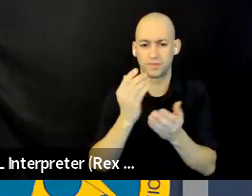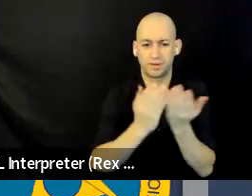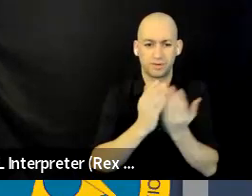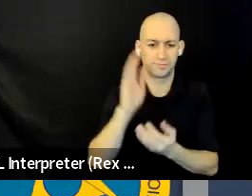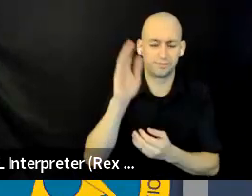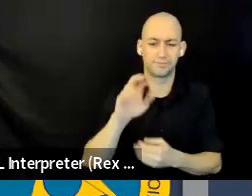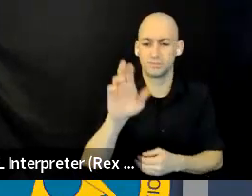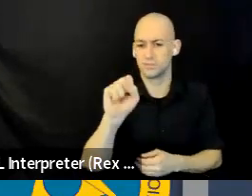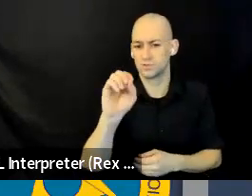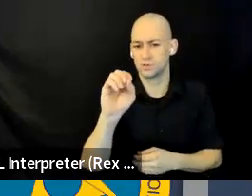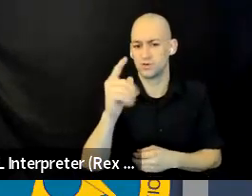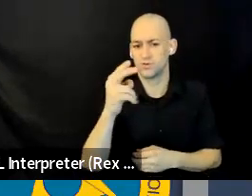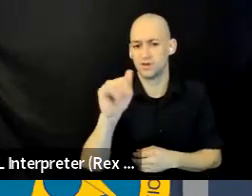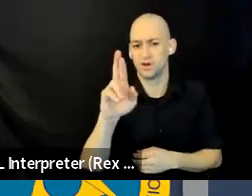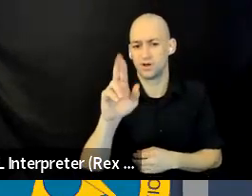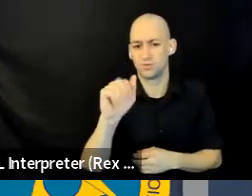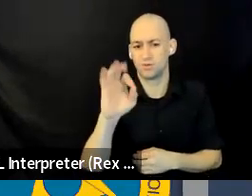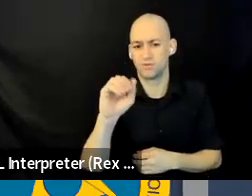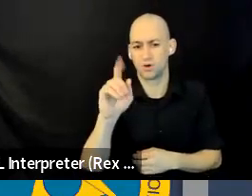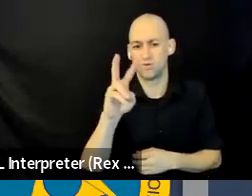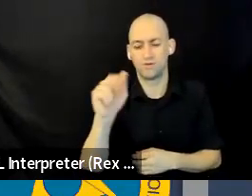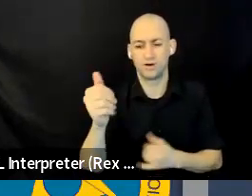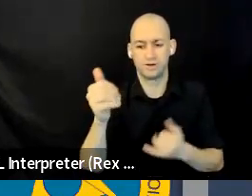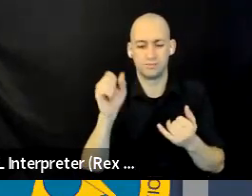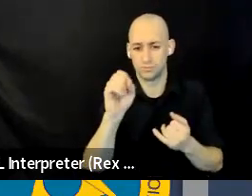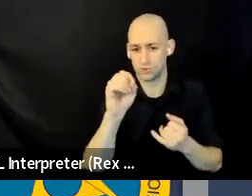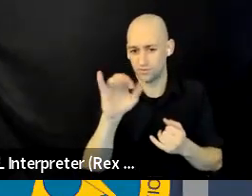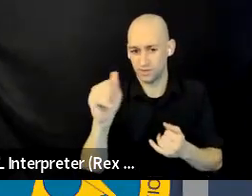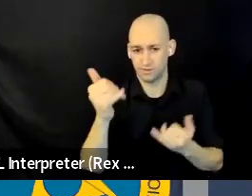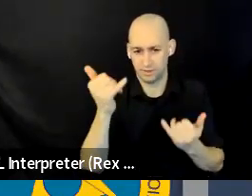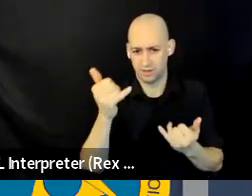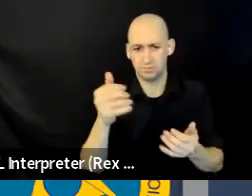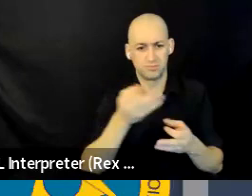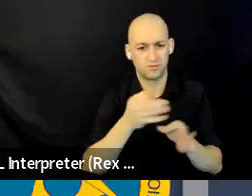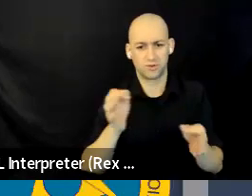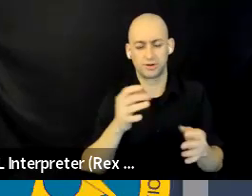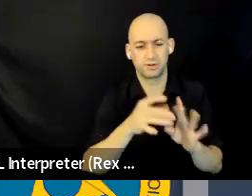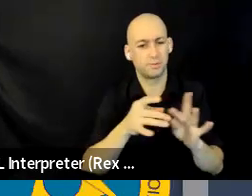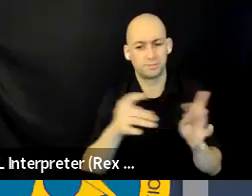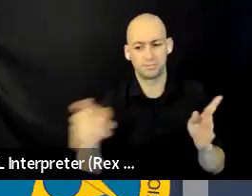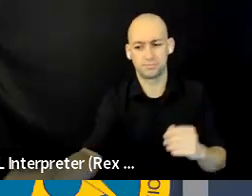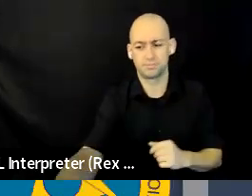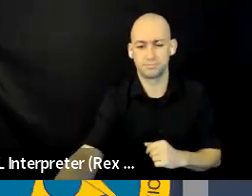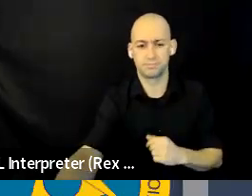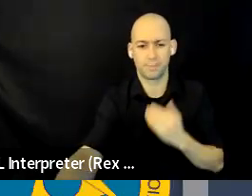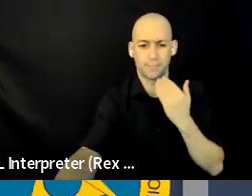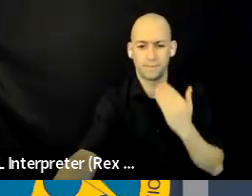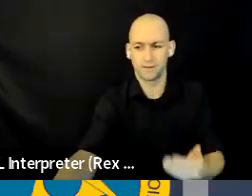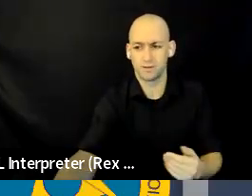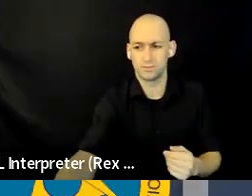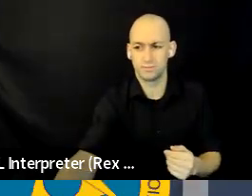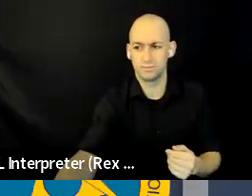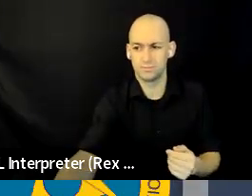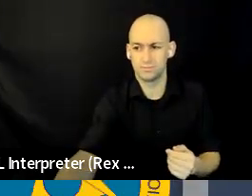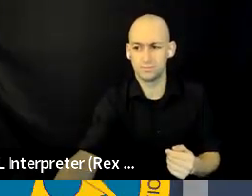Sofia Rafikova. Sofia, you're now free to unmute yourself and make a comment. Yes, thank you. Good morning, Commissioners. Sofia Rafikova,